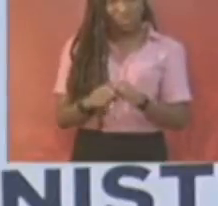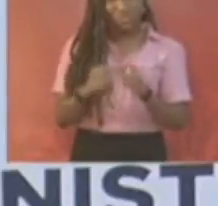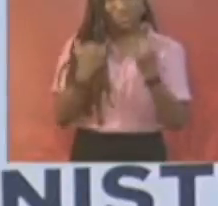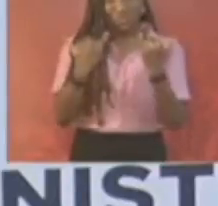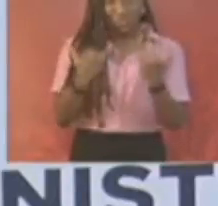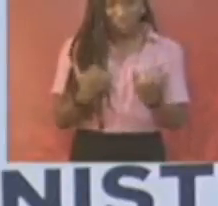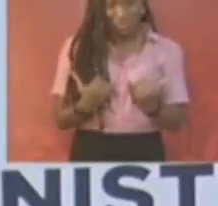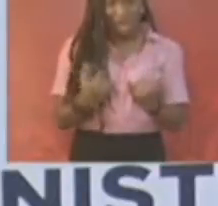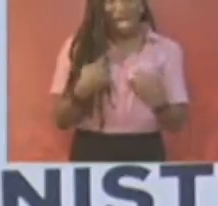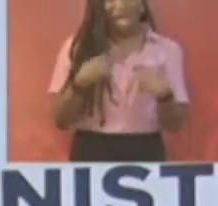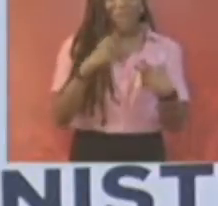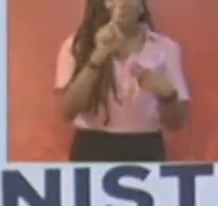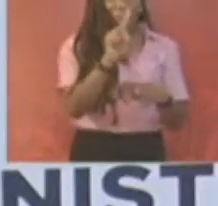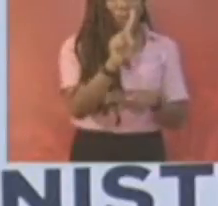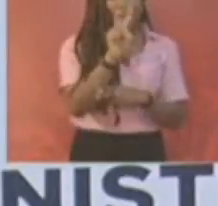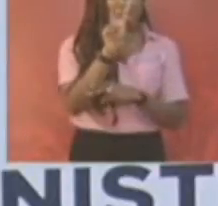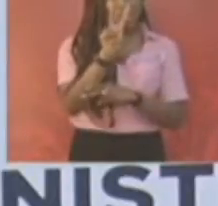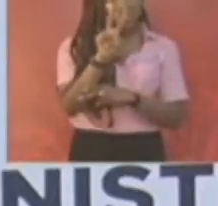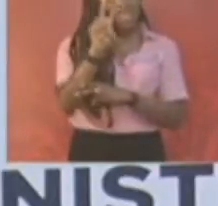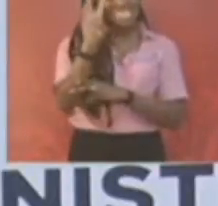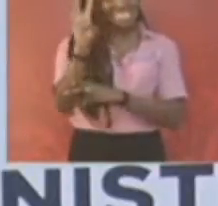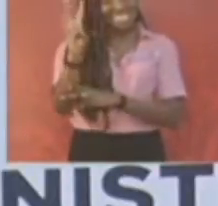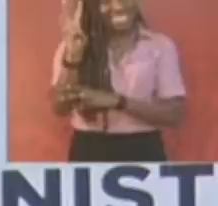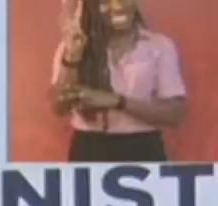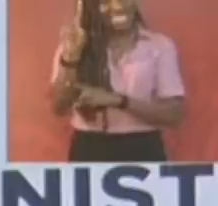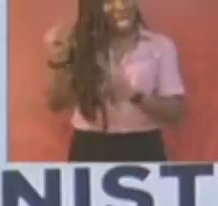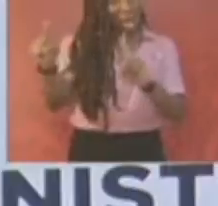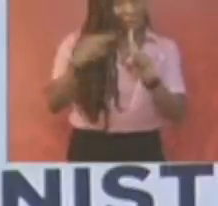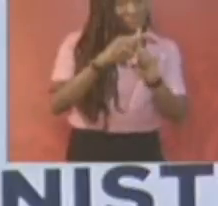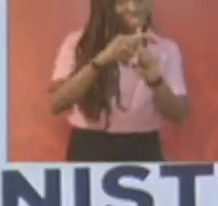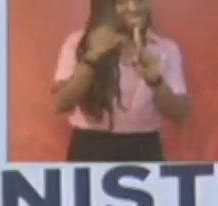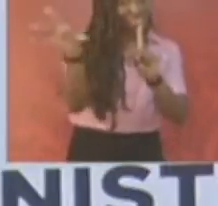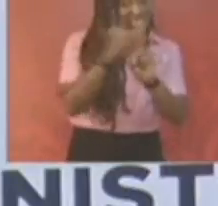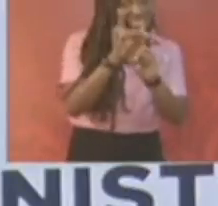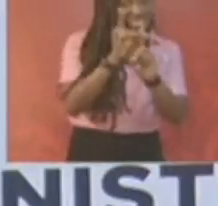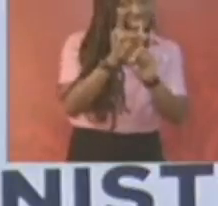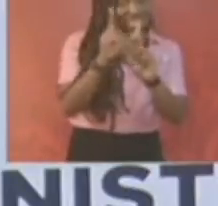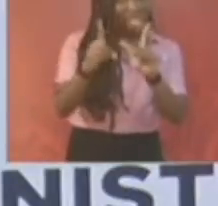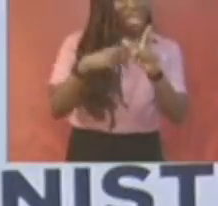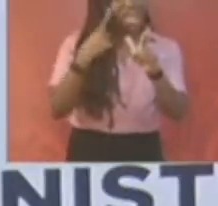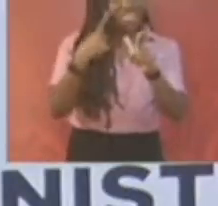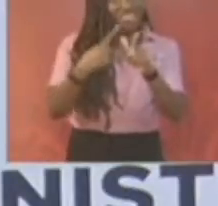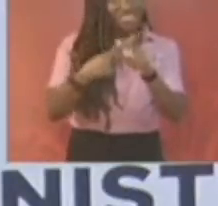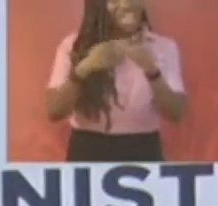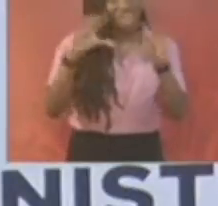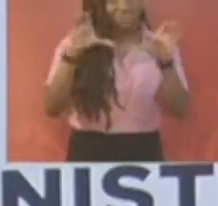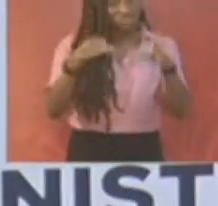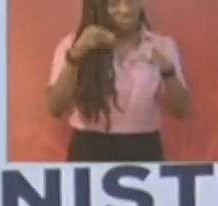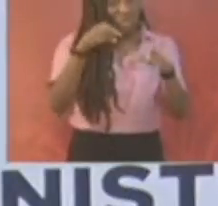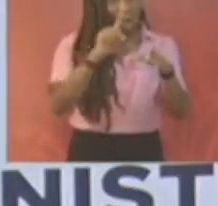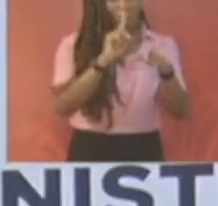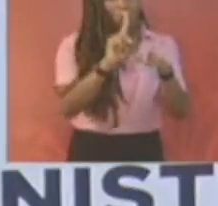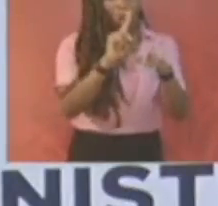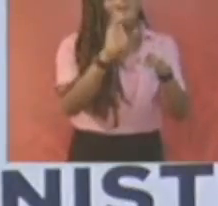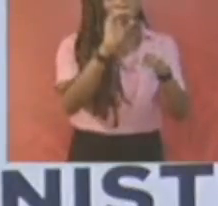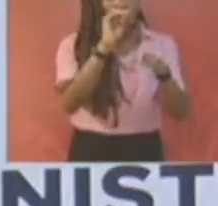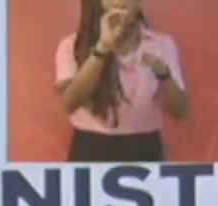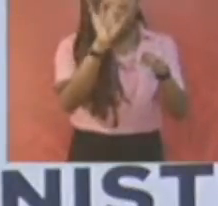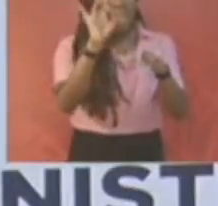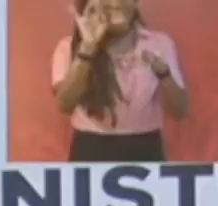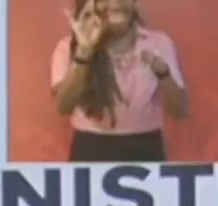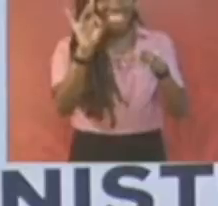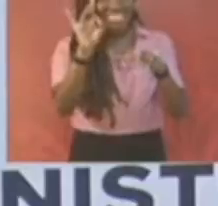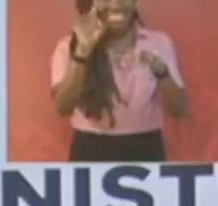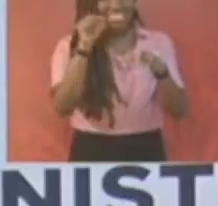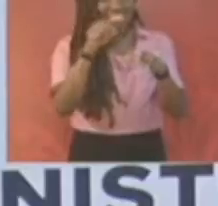126 positive cases, and out of those 126 positive cases, we've noted that 108 were from the